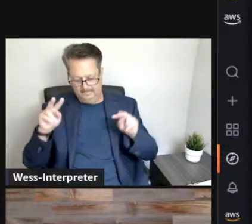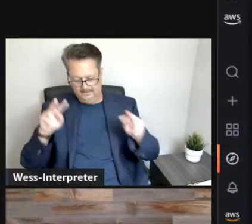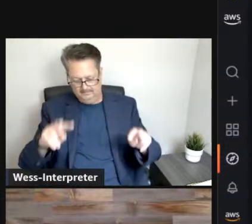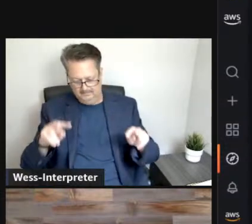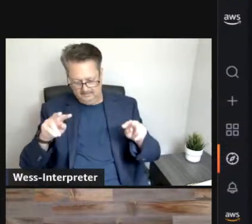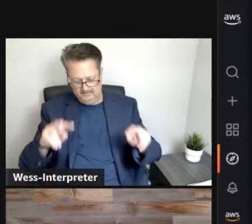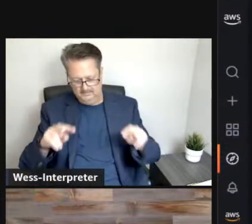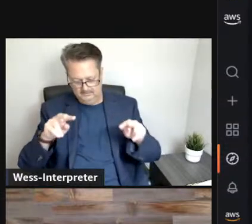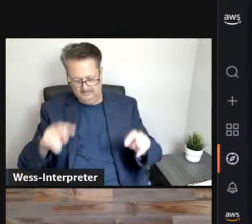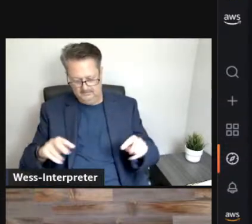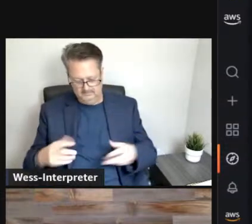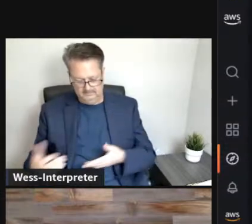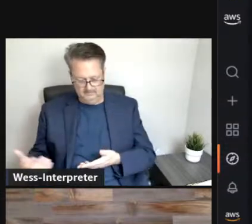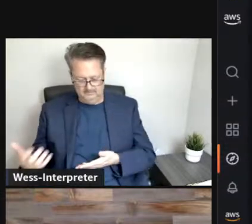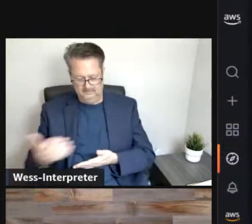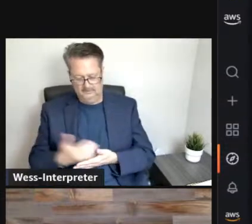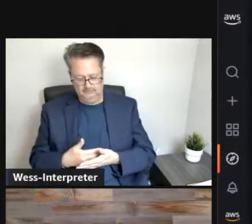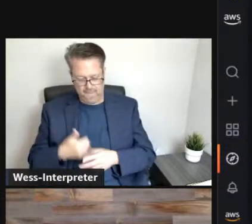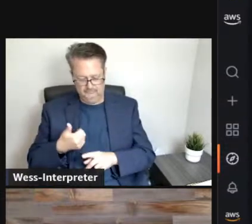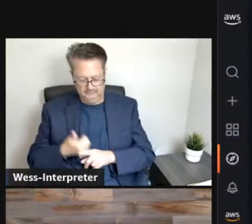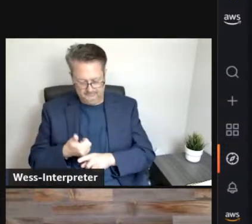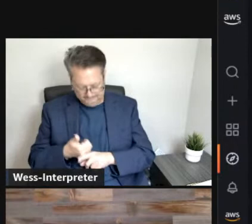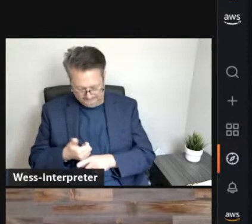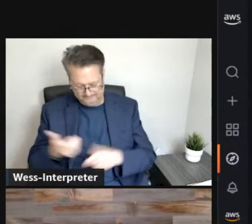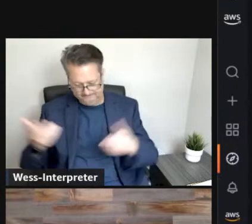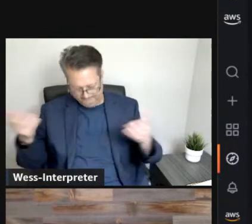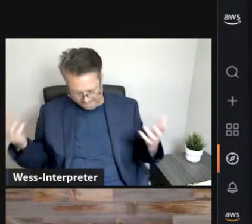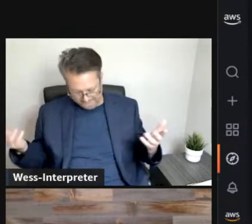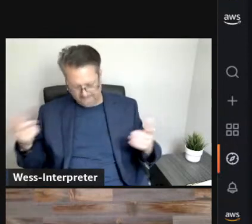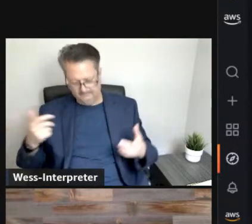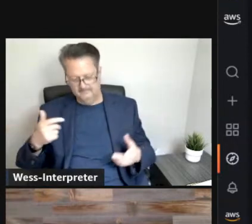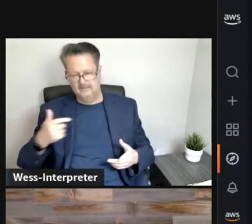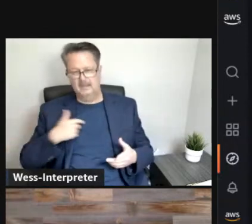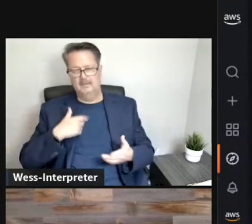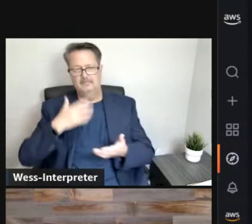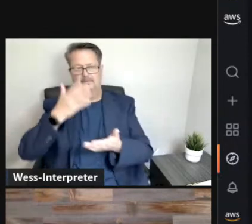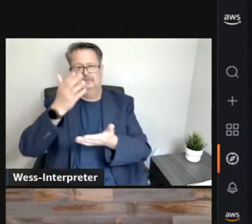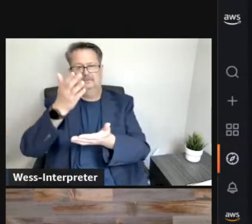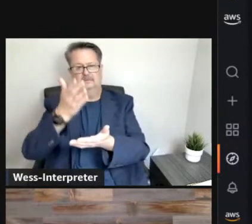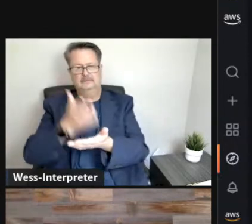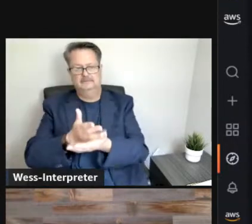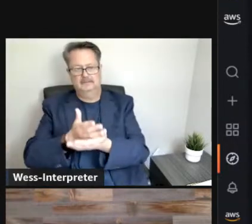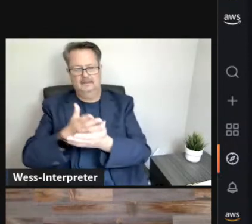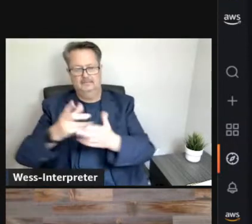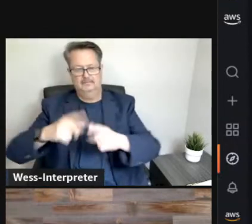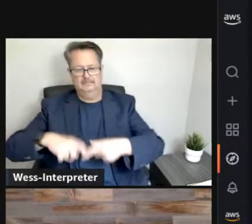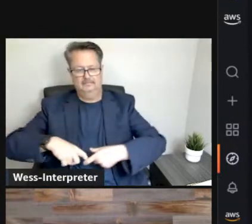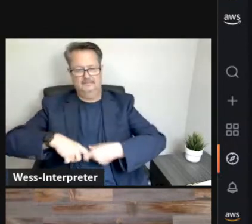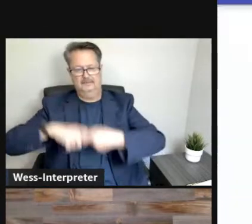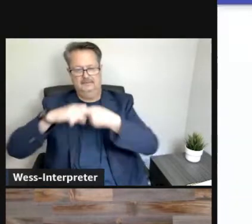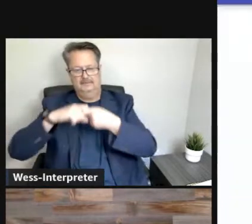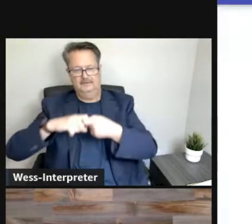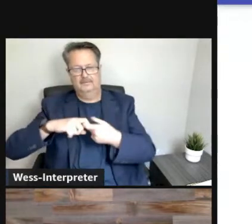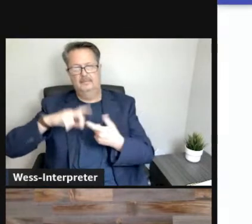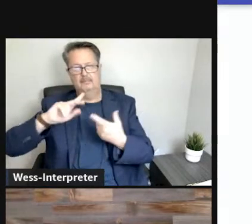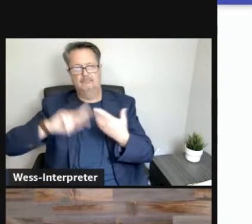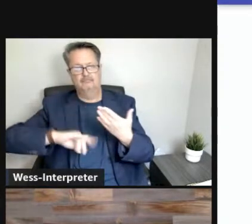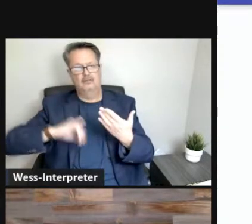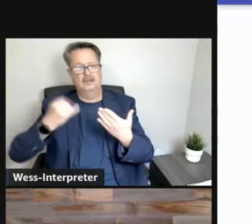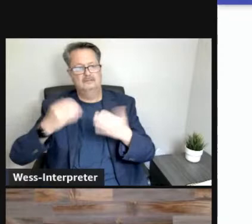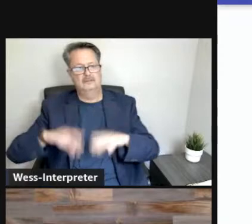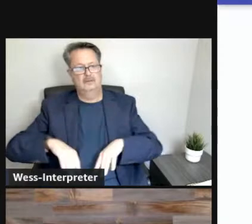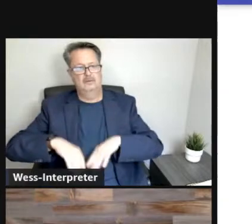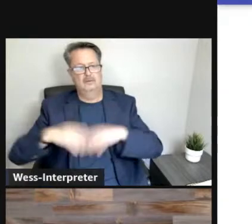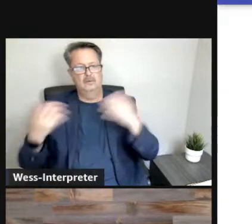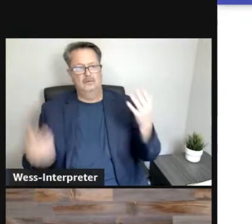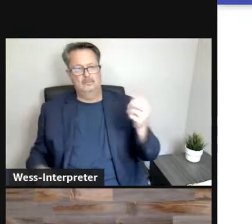collector itself. All right, so I'm gonna stop here. And the project is open source, is online, and